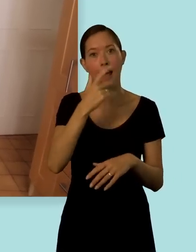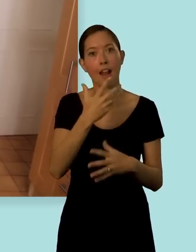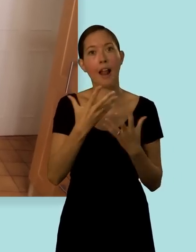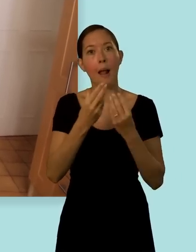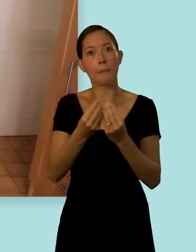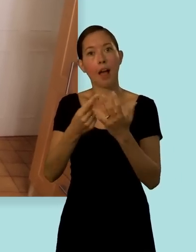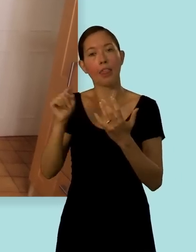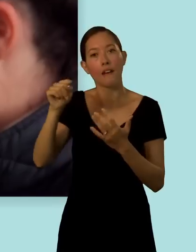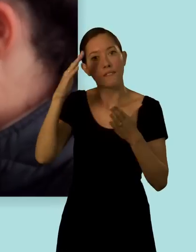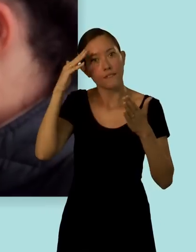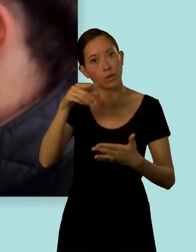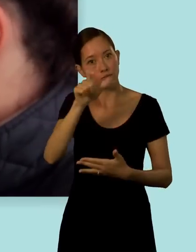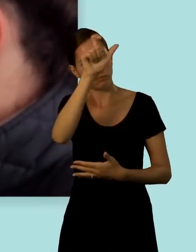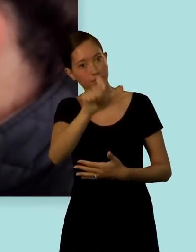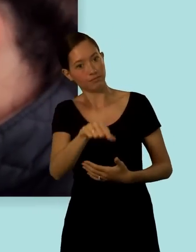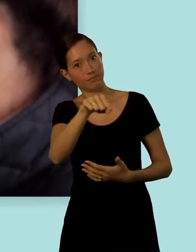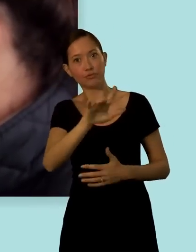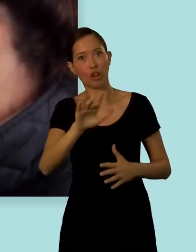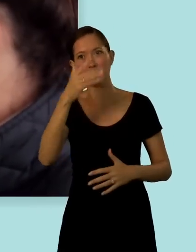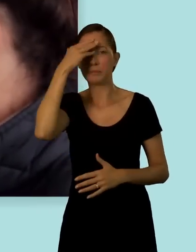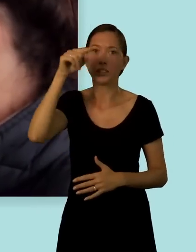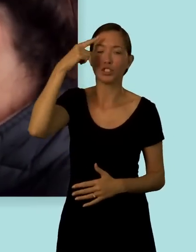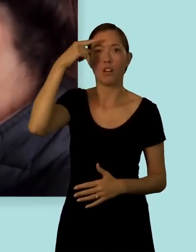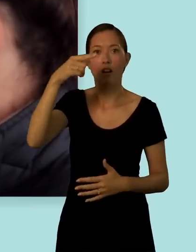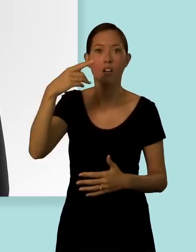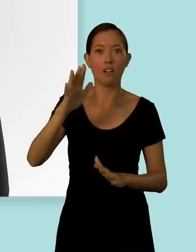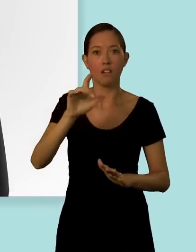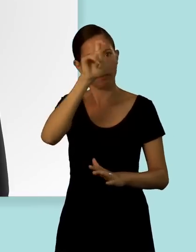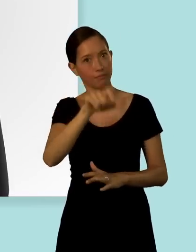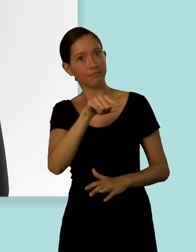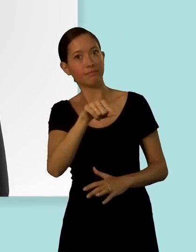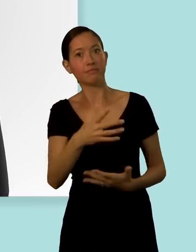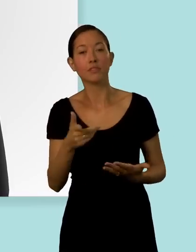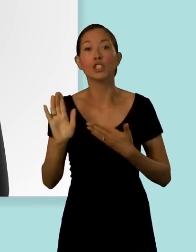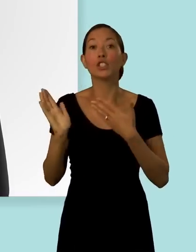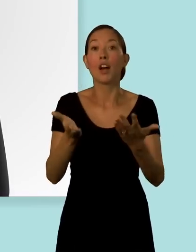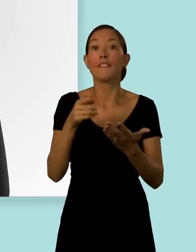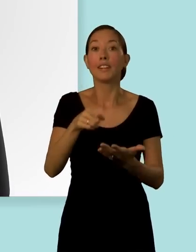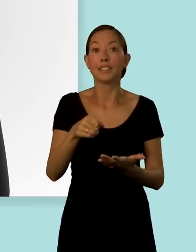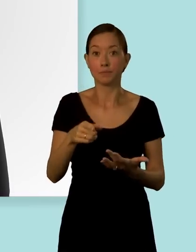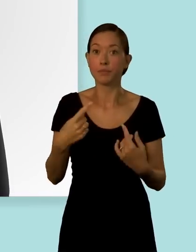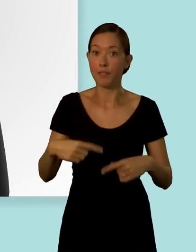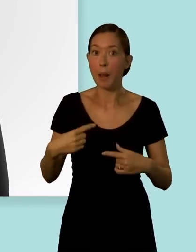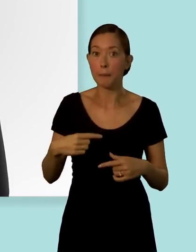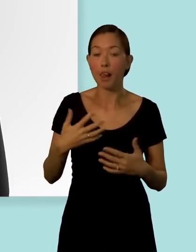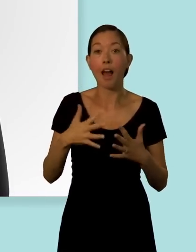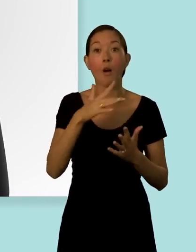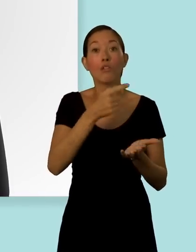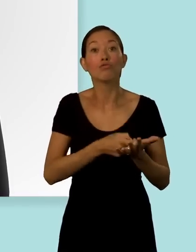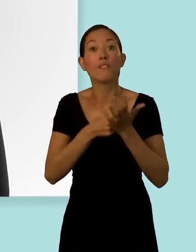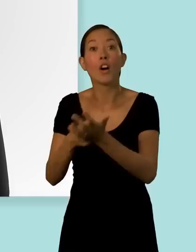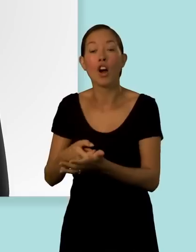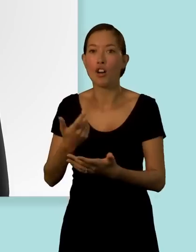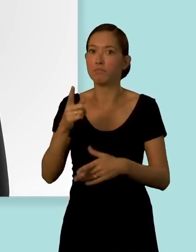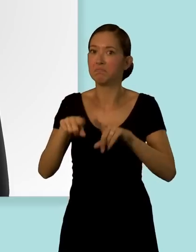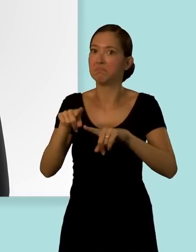on the person rather than their dementia. The services available and how to be referred to one of them can vary